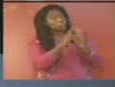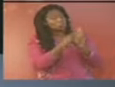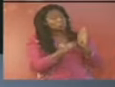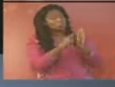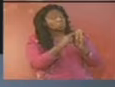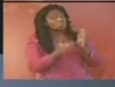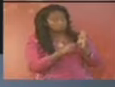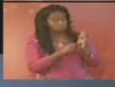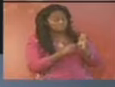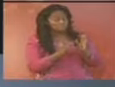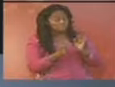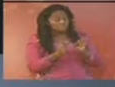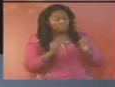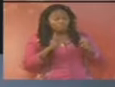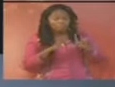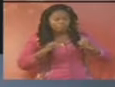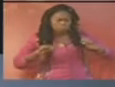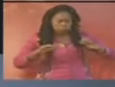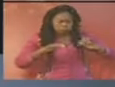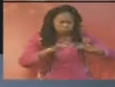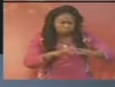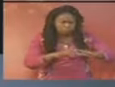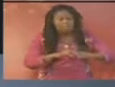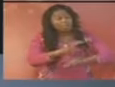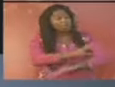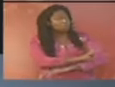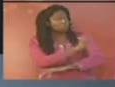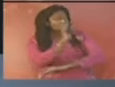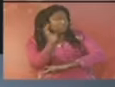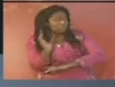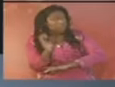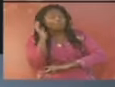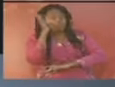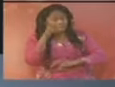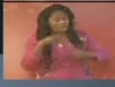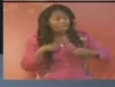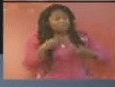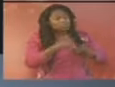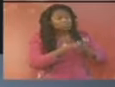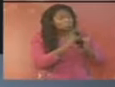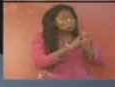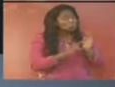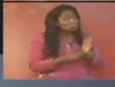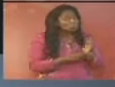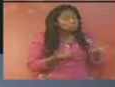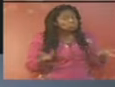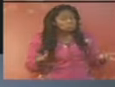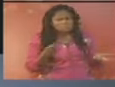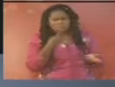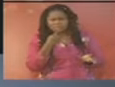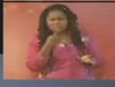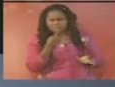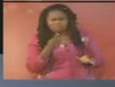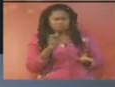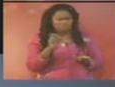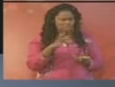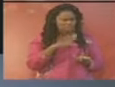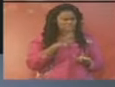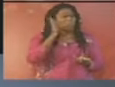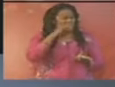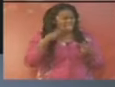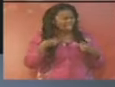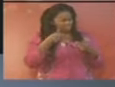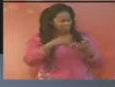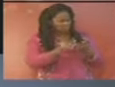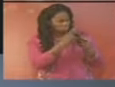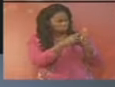also concerned about gatherings for Christmas. So is there a possibility that this would come into play before Christmas? So